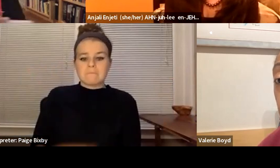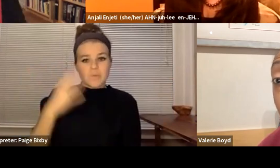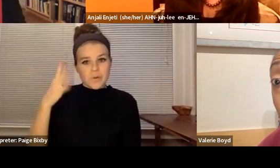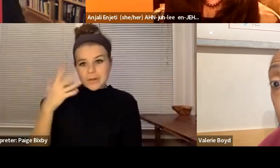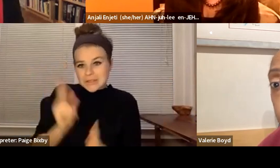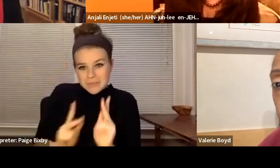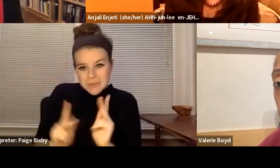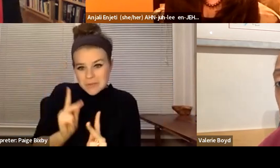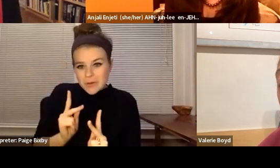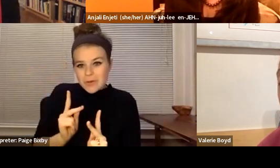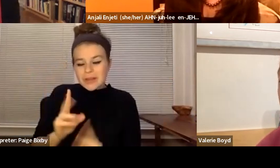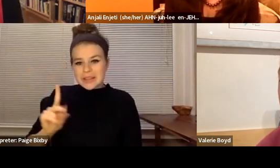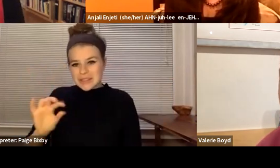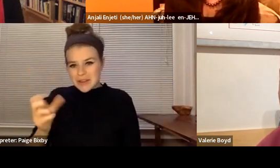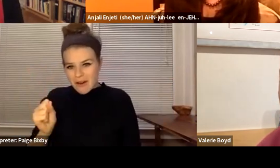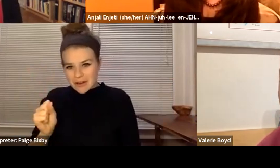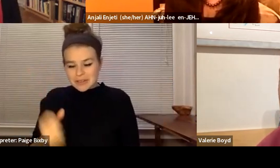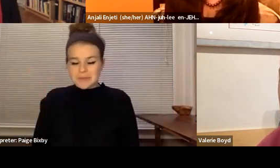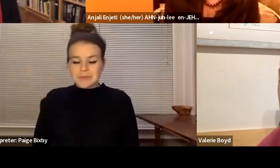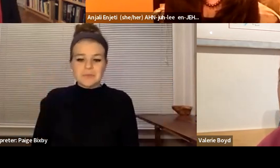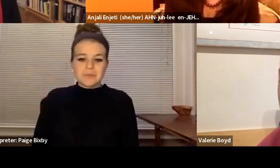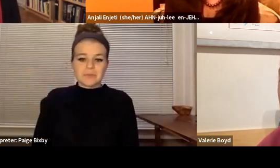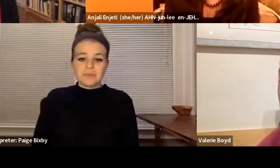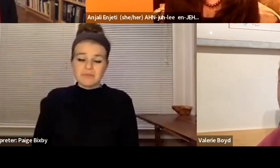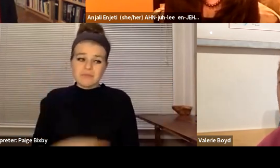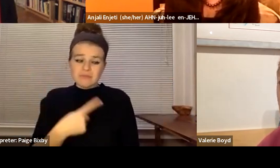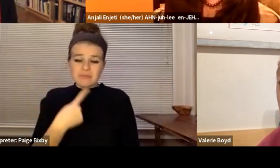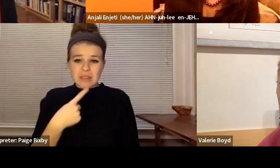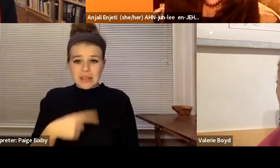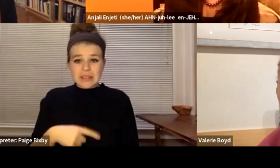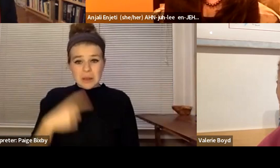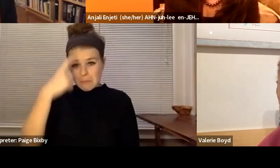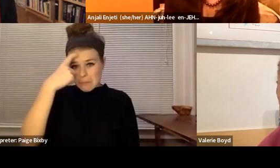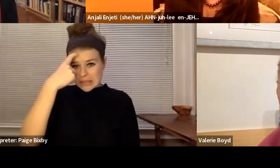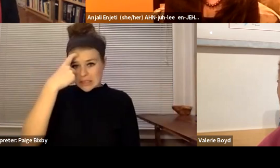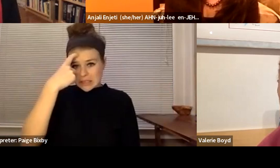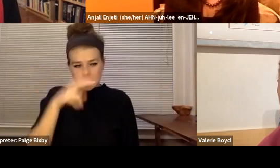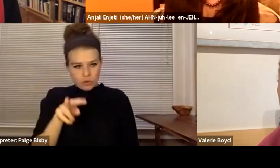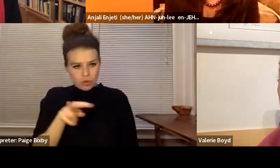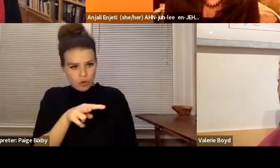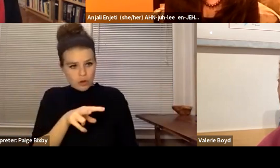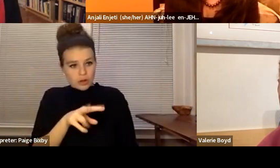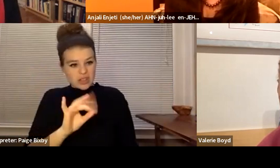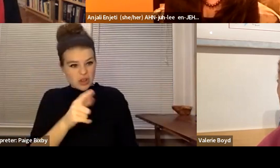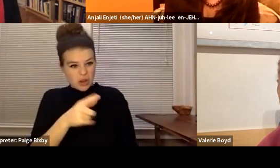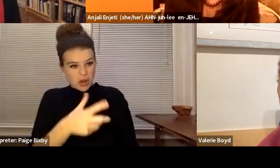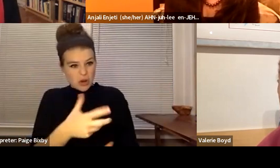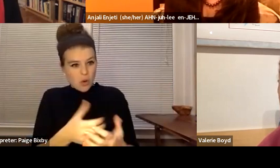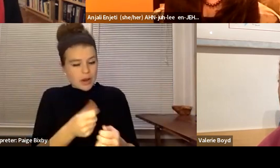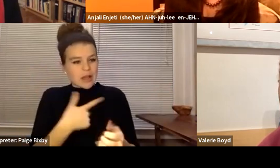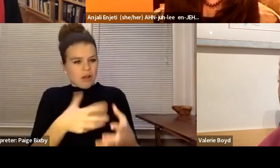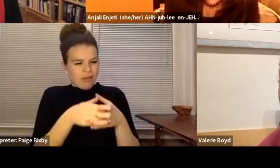and from dogs. She says she mentally choked a dog someone was holding and it shat in their